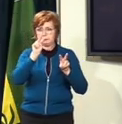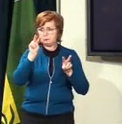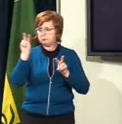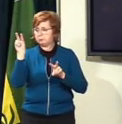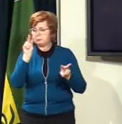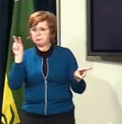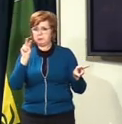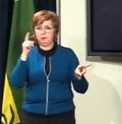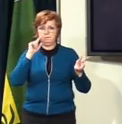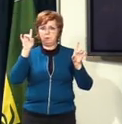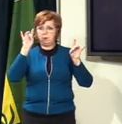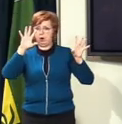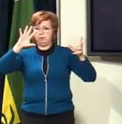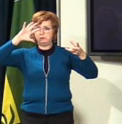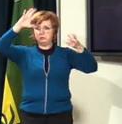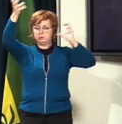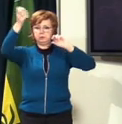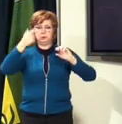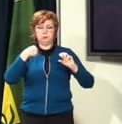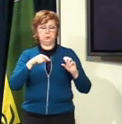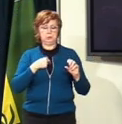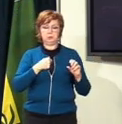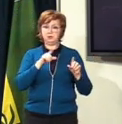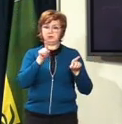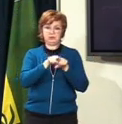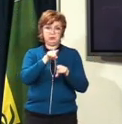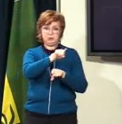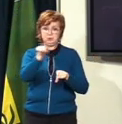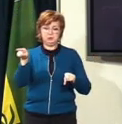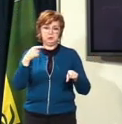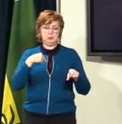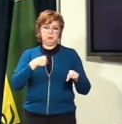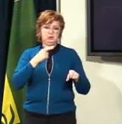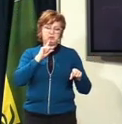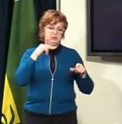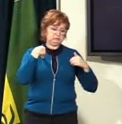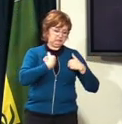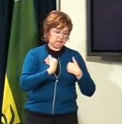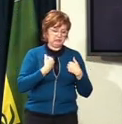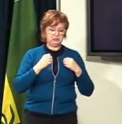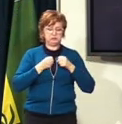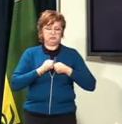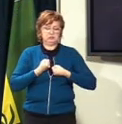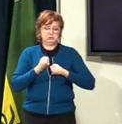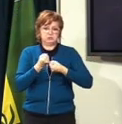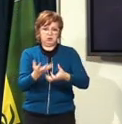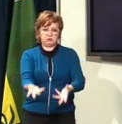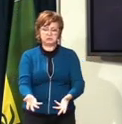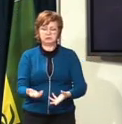are exhausted, we miss our families, and we desperately want normalcy back. But we need your help.